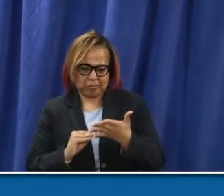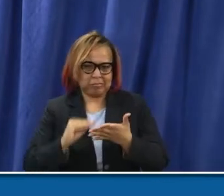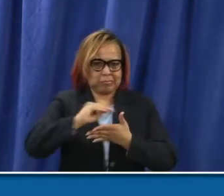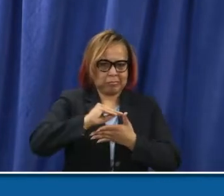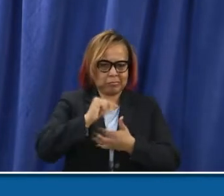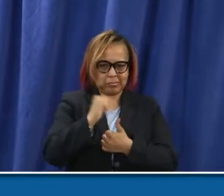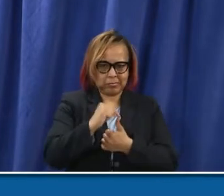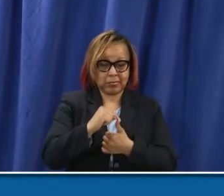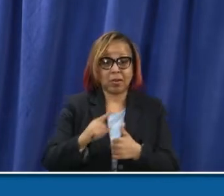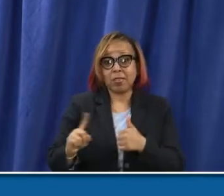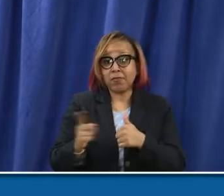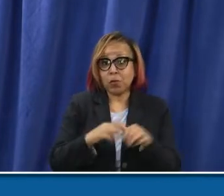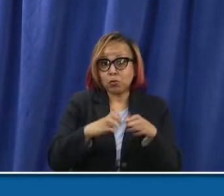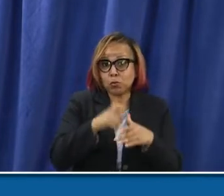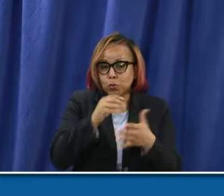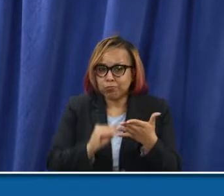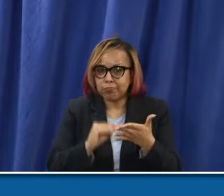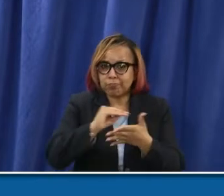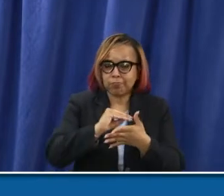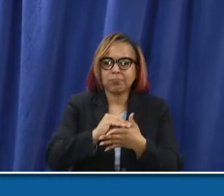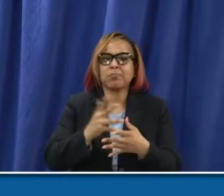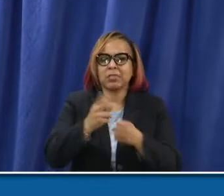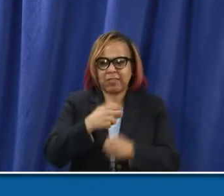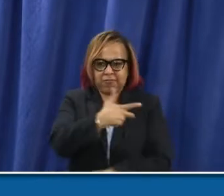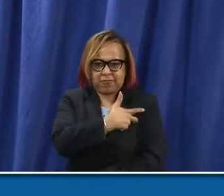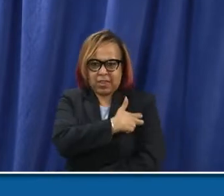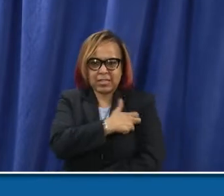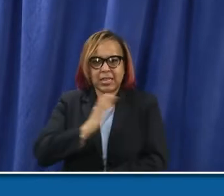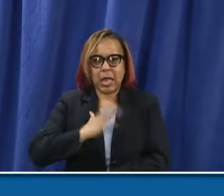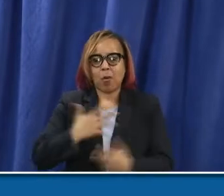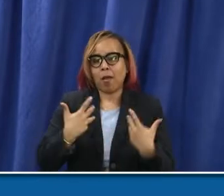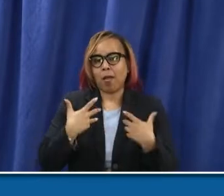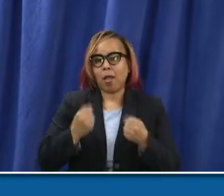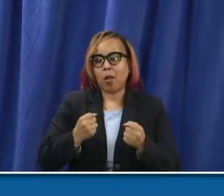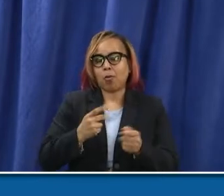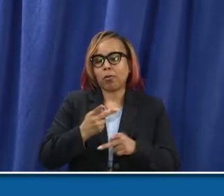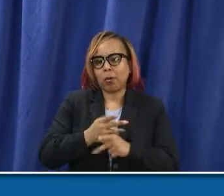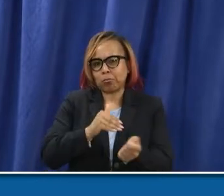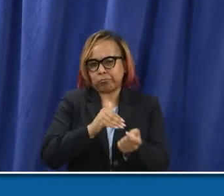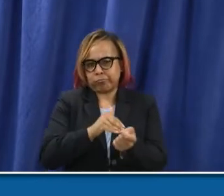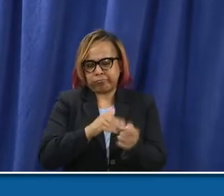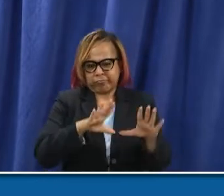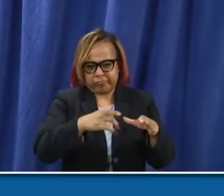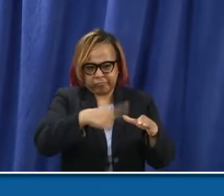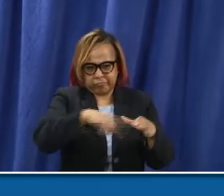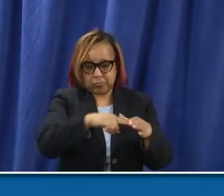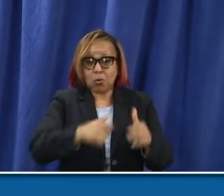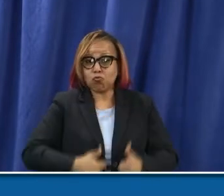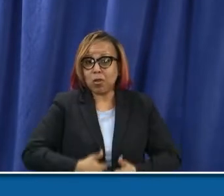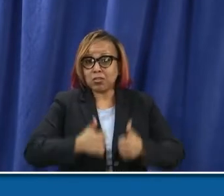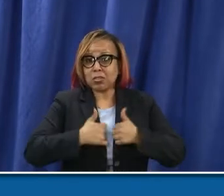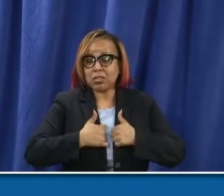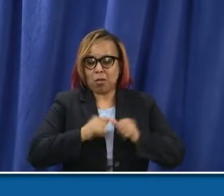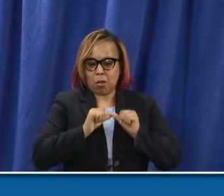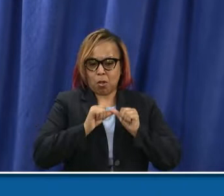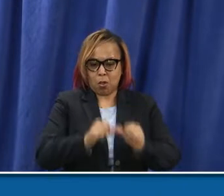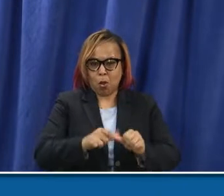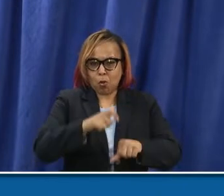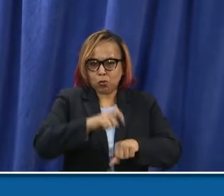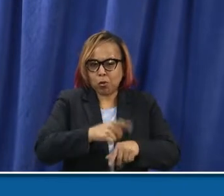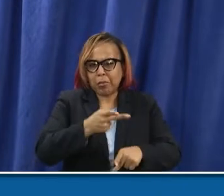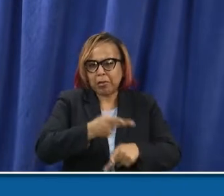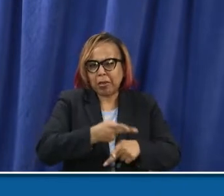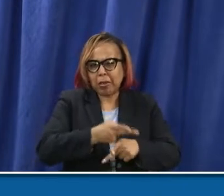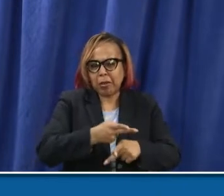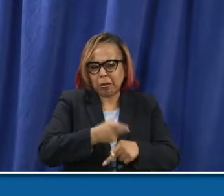prioritized. The first groups prioritized to receive vaccine are our healthcare personnel and our residents of long-term care facilities.